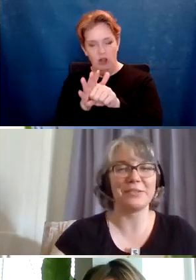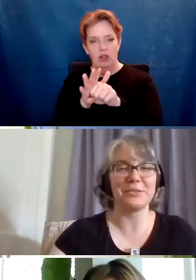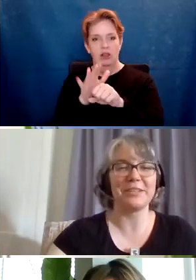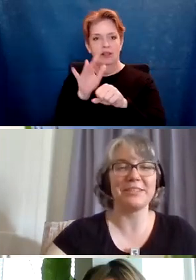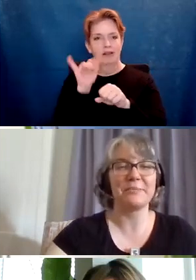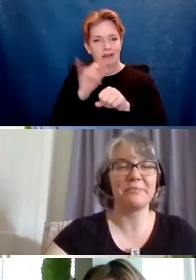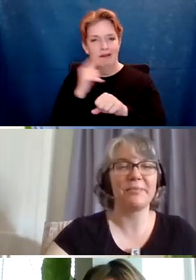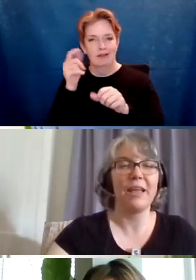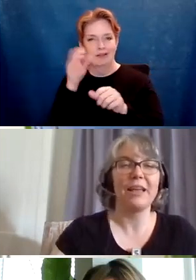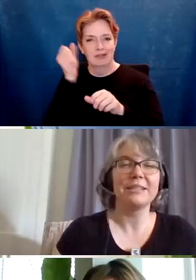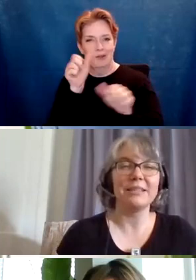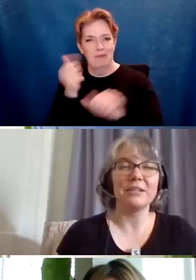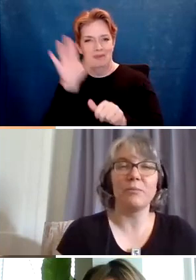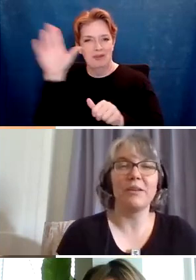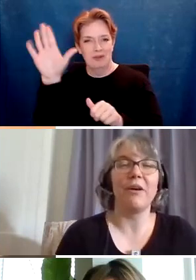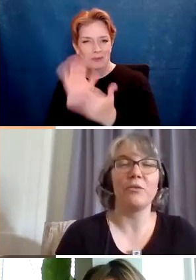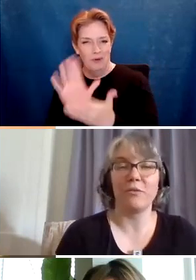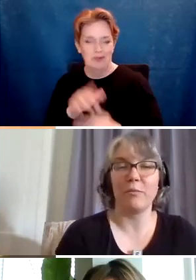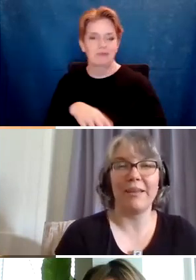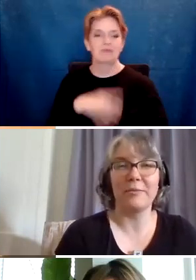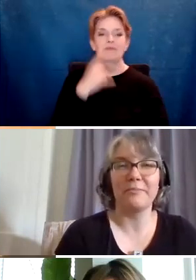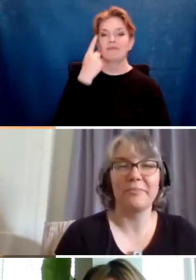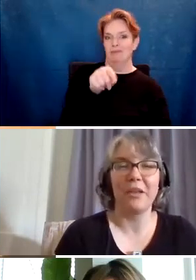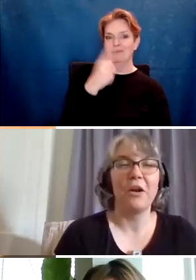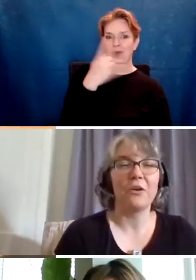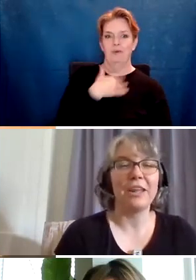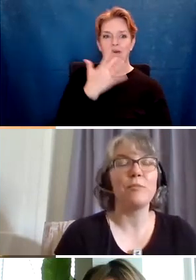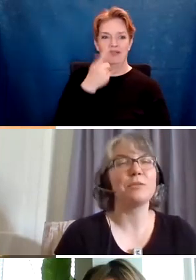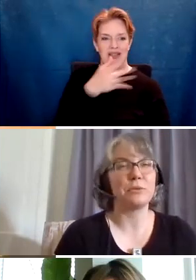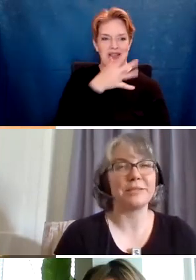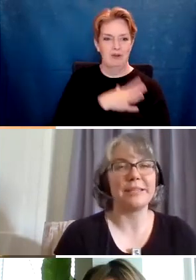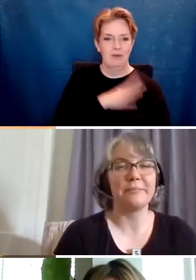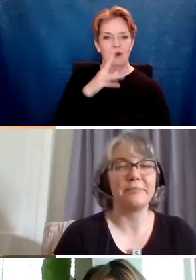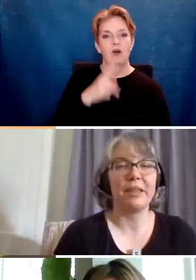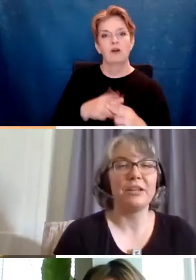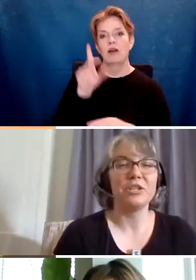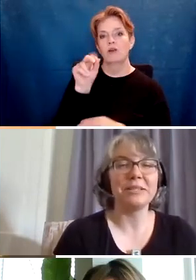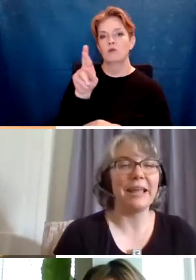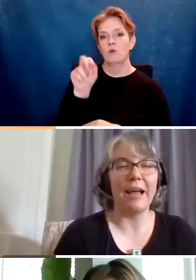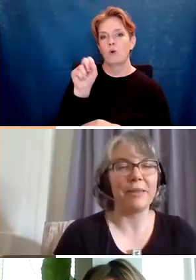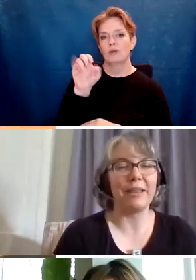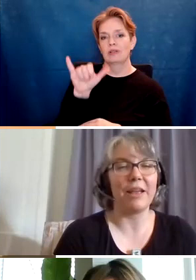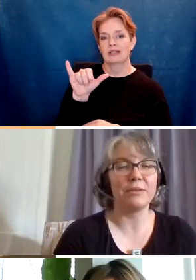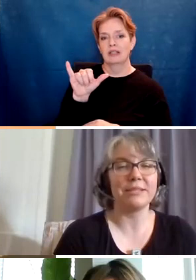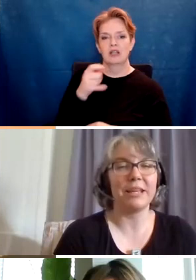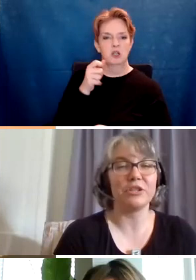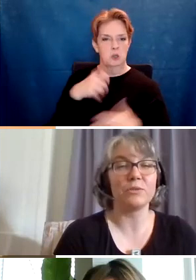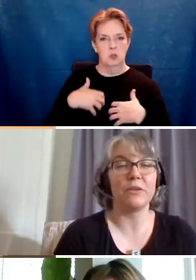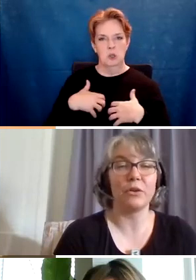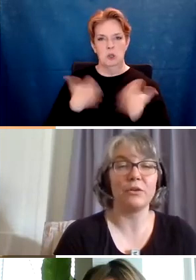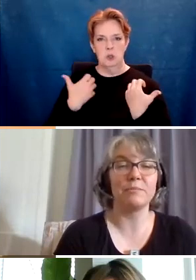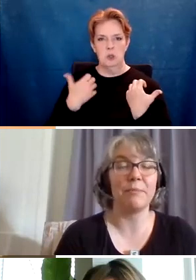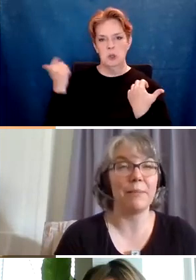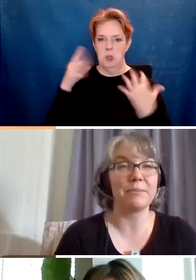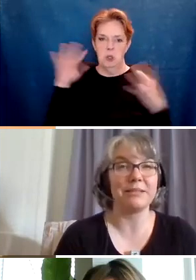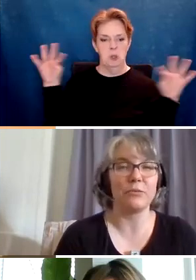my favorite stories. See this woman on the riverbank? Her name was Dorsey. She wasn't happy that everyone's attention was on